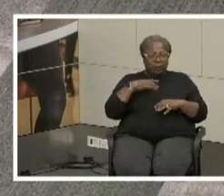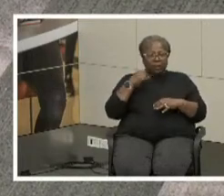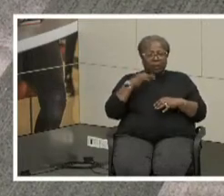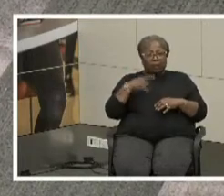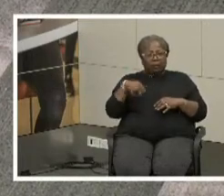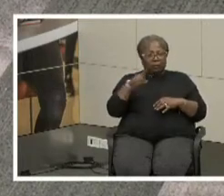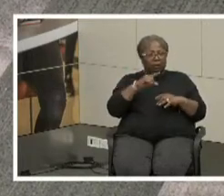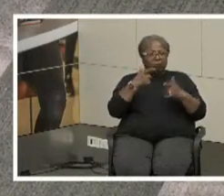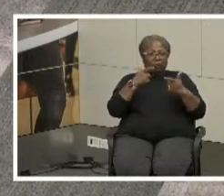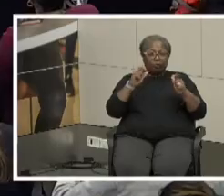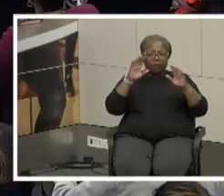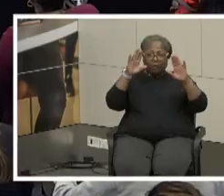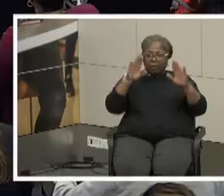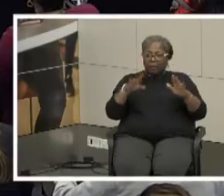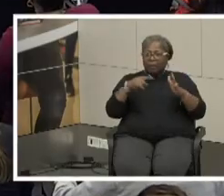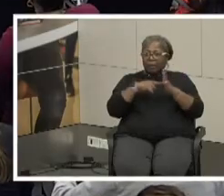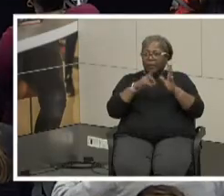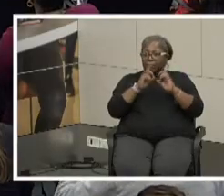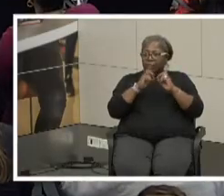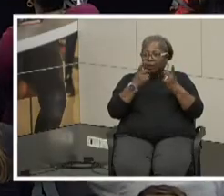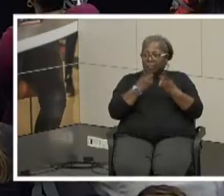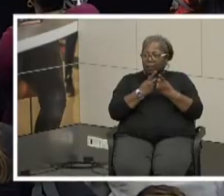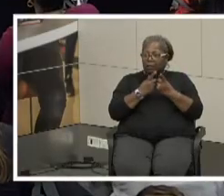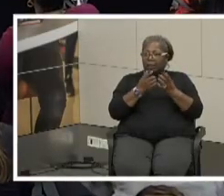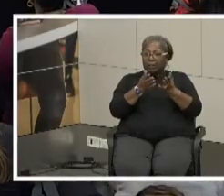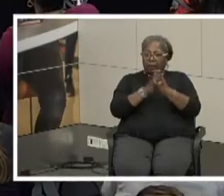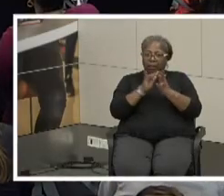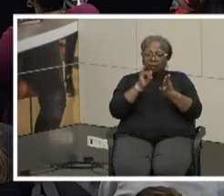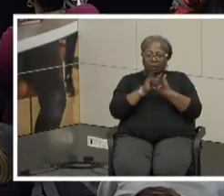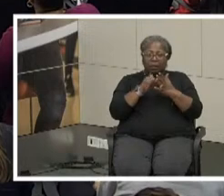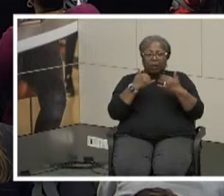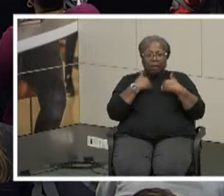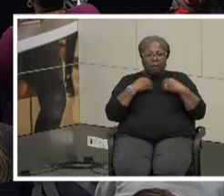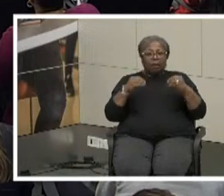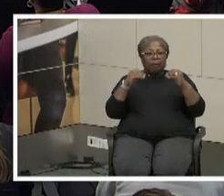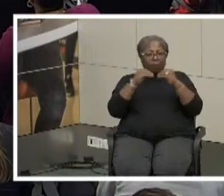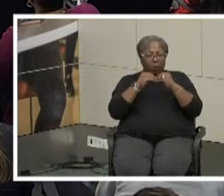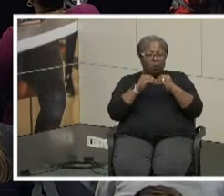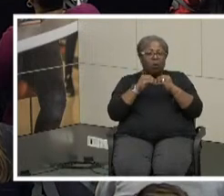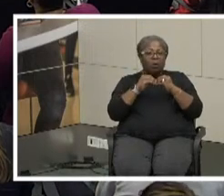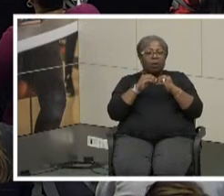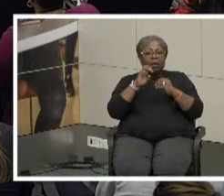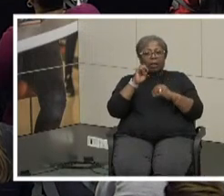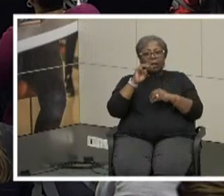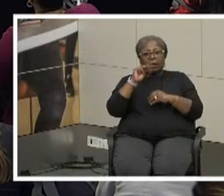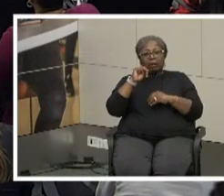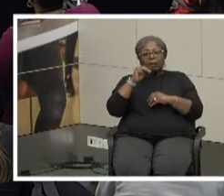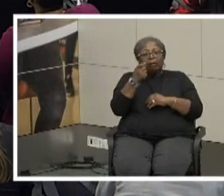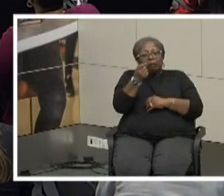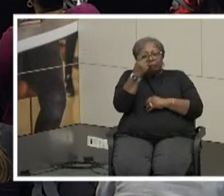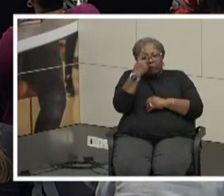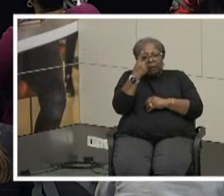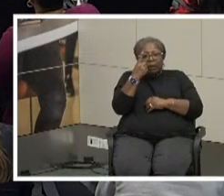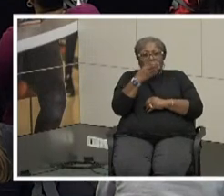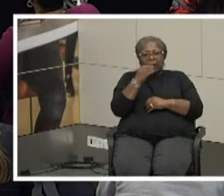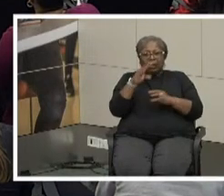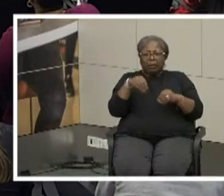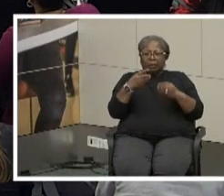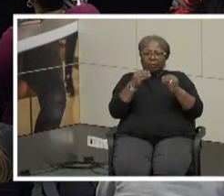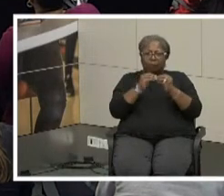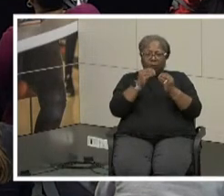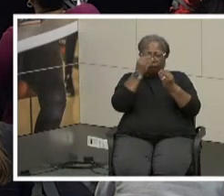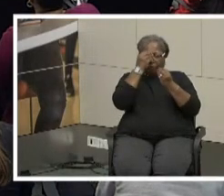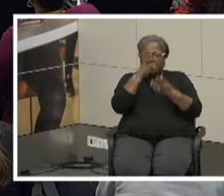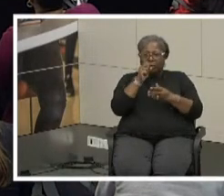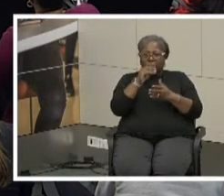this great City and this great District I'm asking that you would have more empathy certainly have more understanding and give more